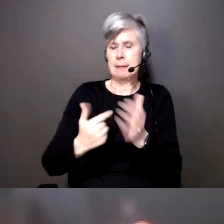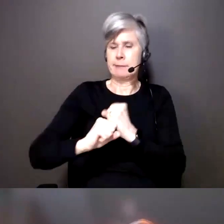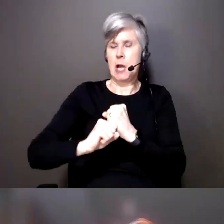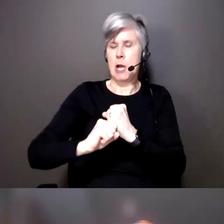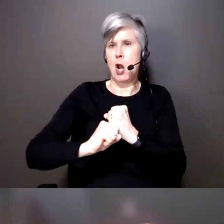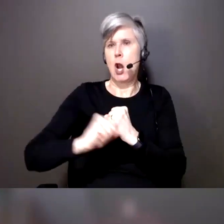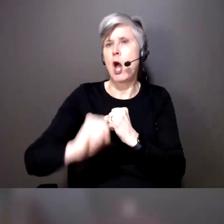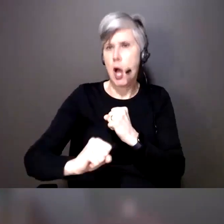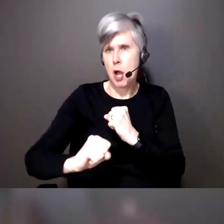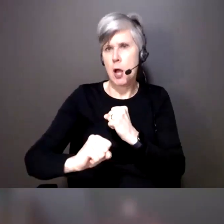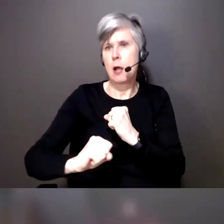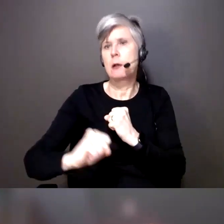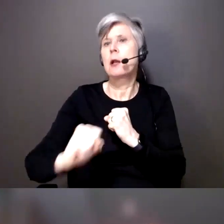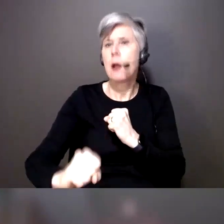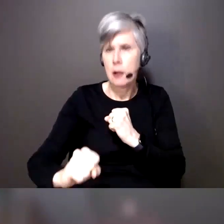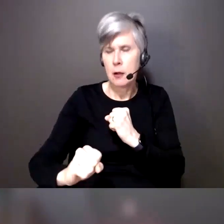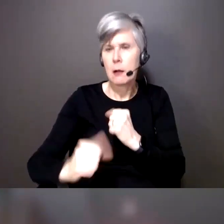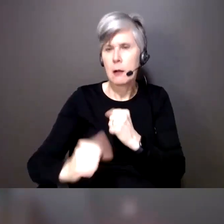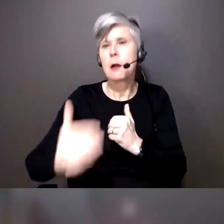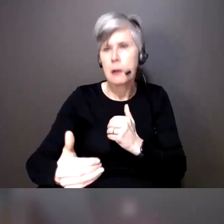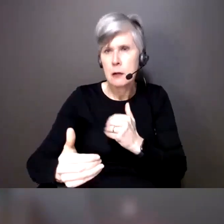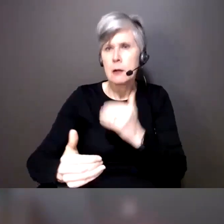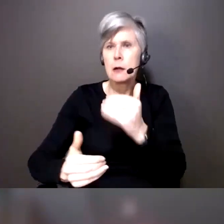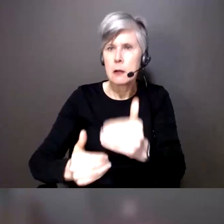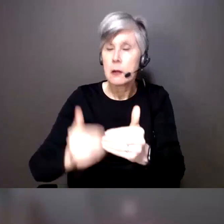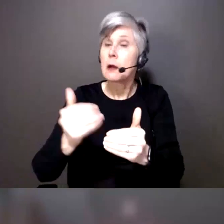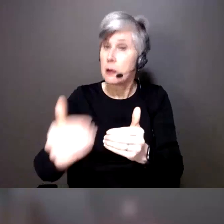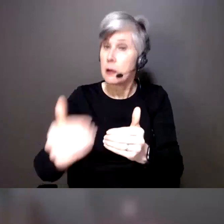already. But in terms of